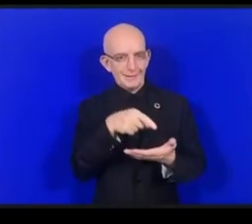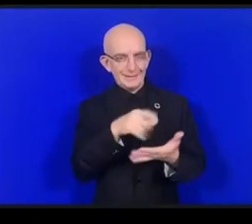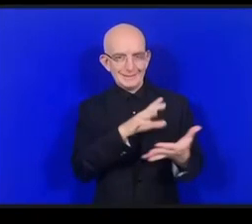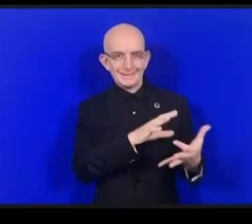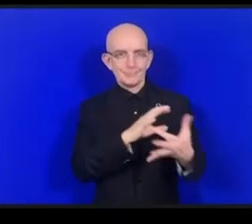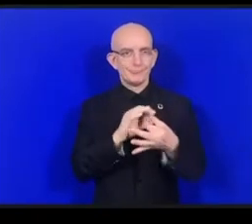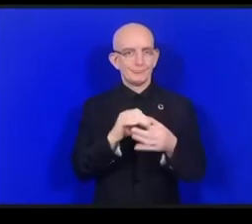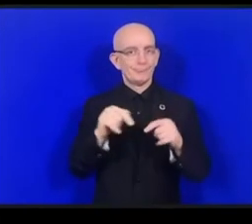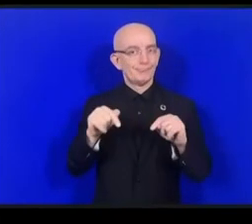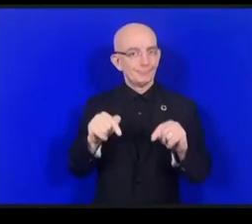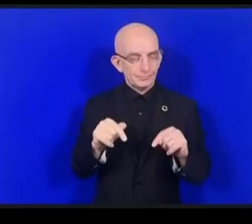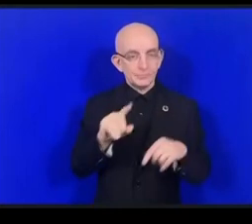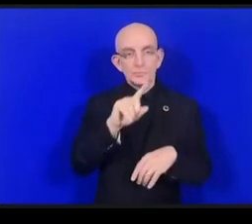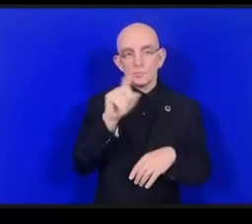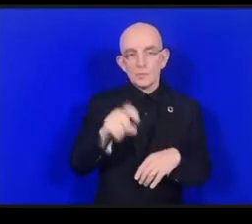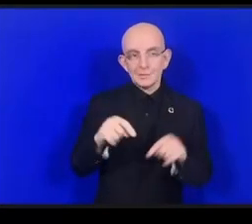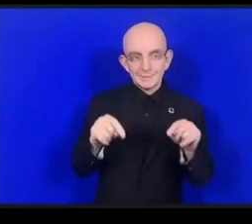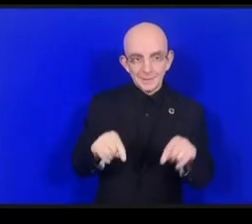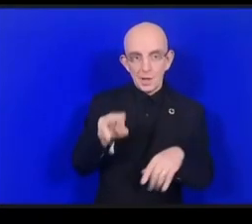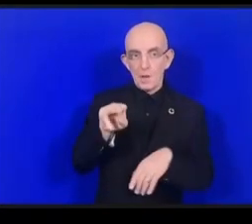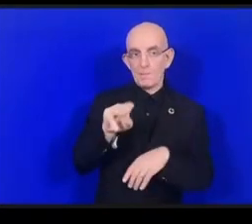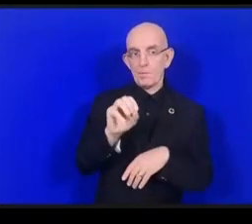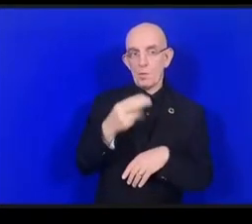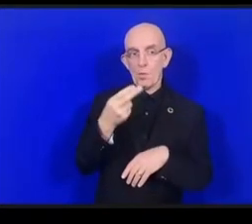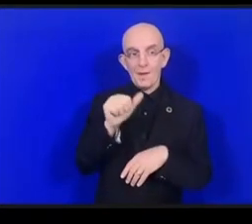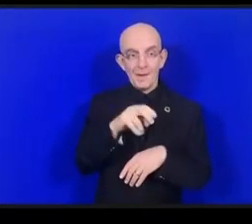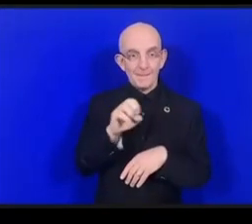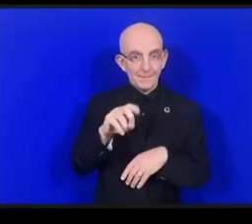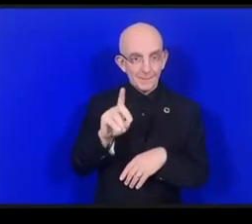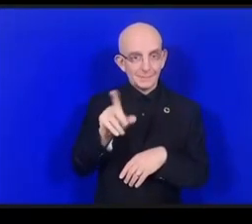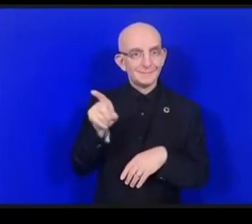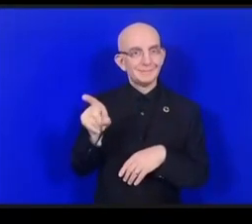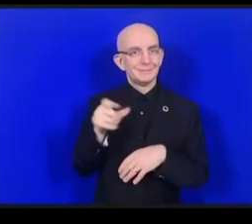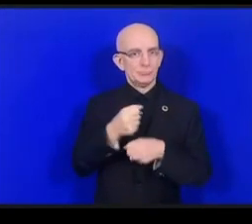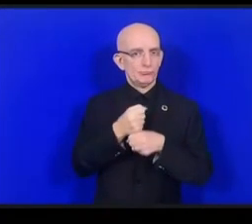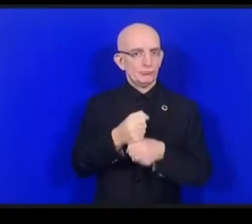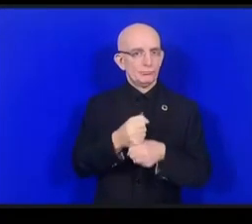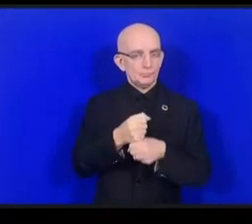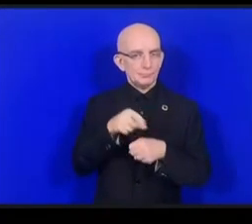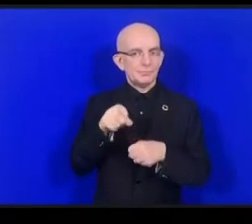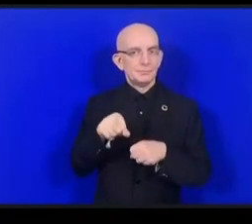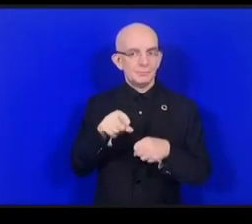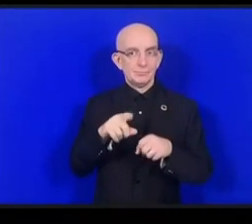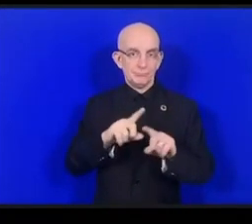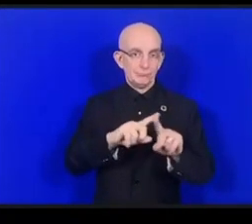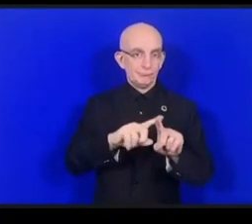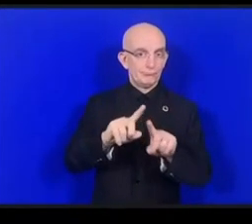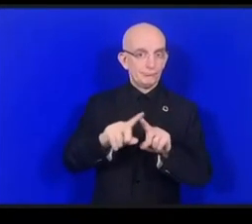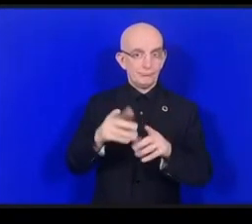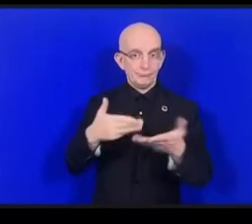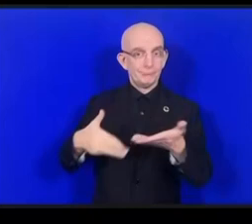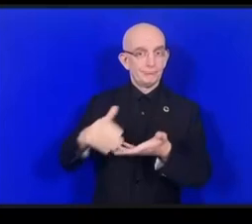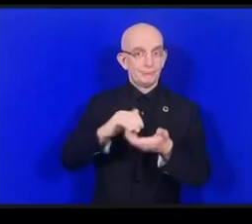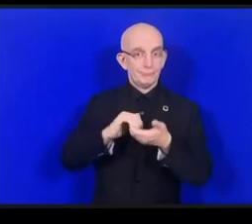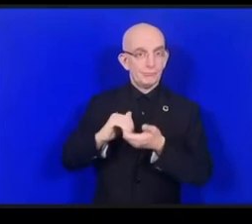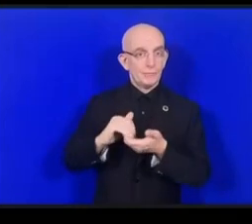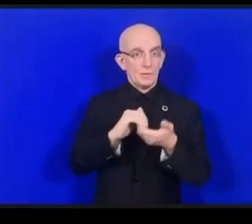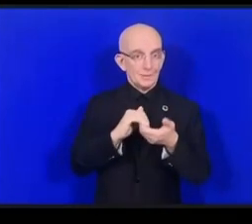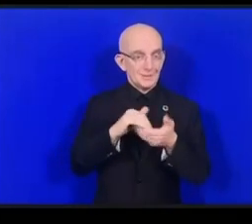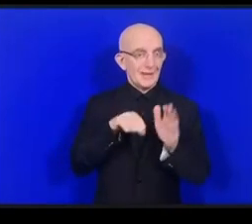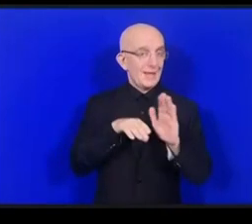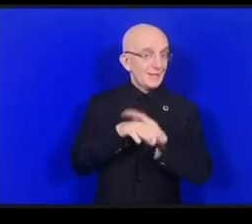on Accessibility and Disability. And Mohammad, I think this is one of those who have been